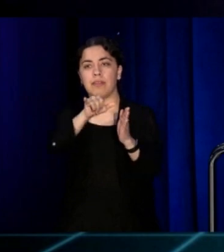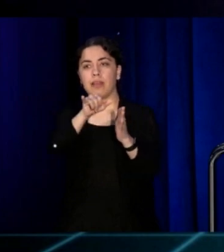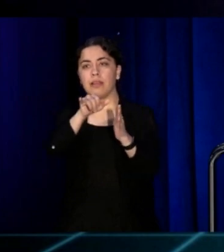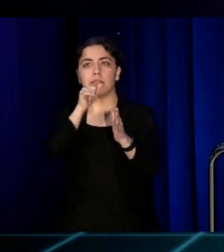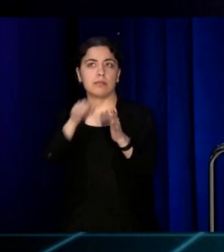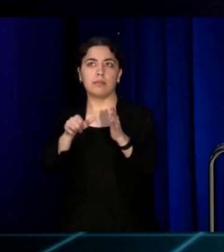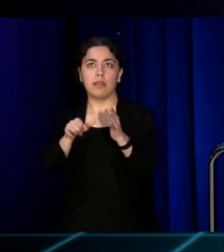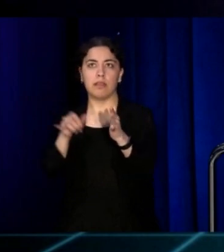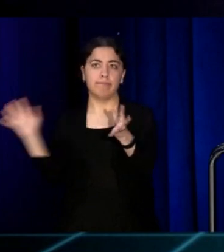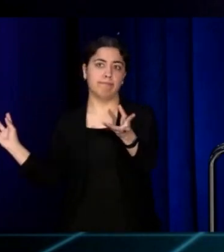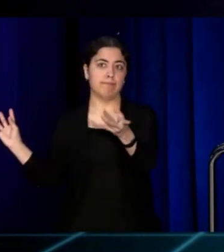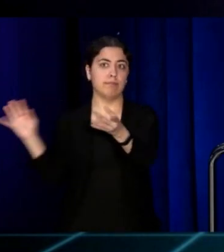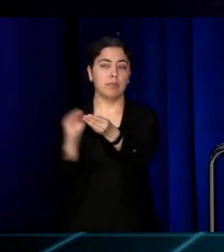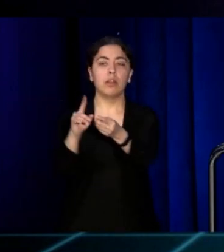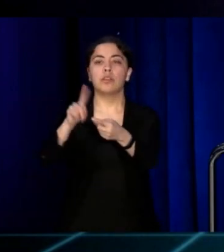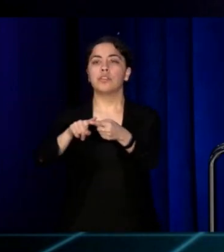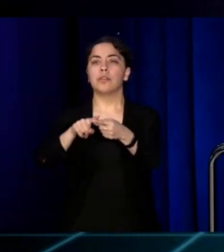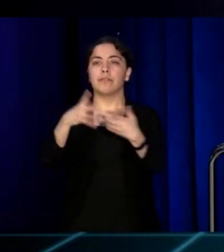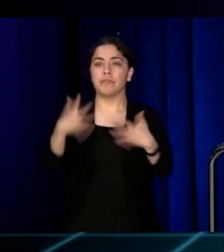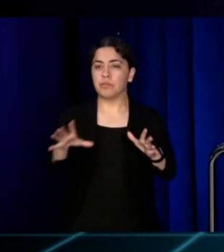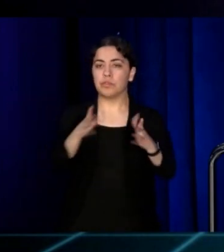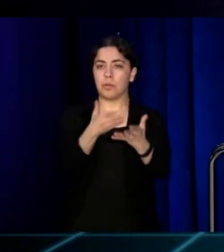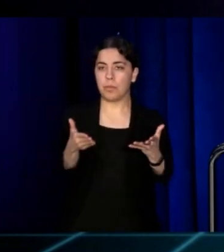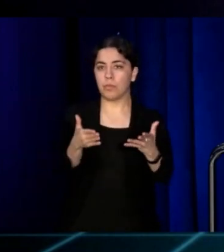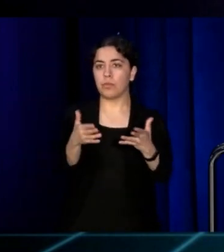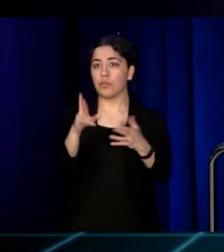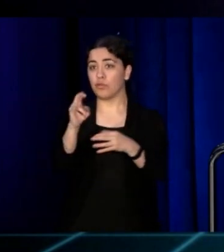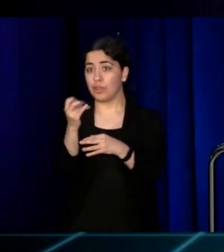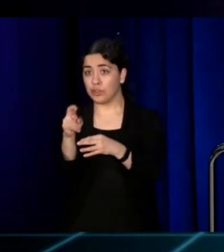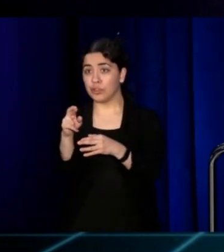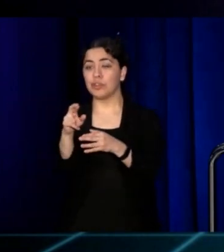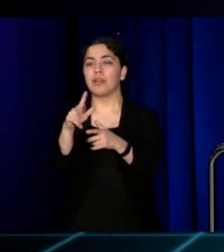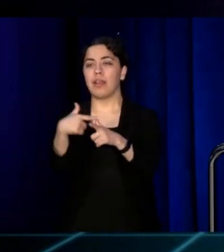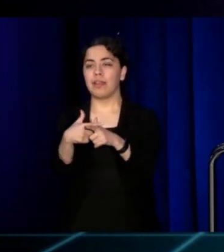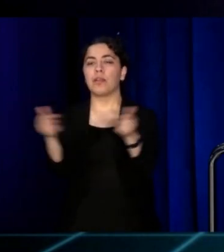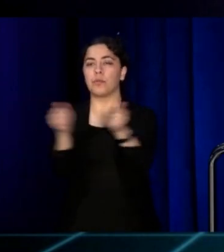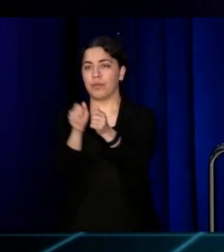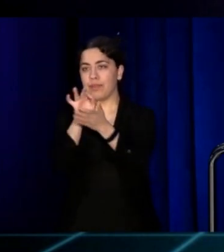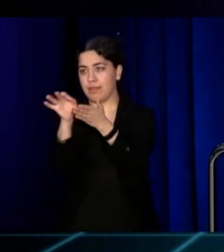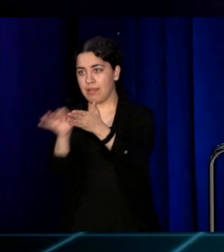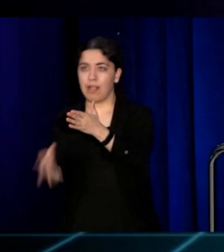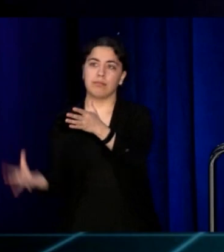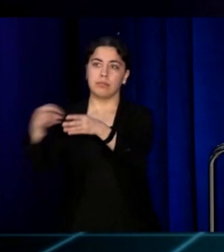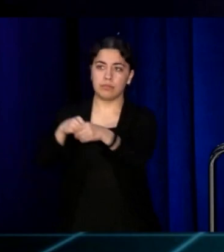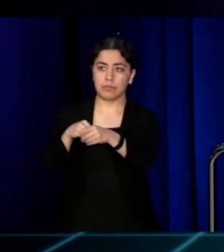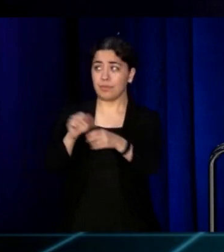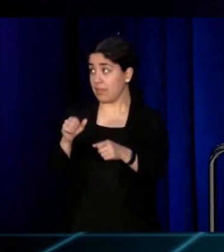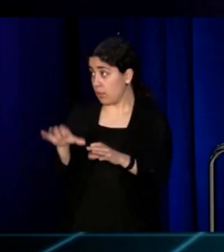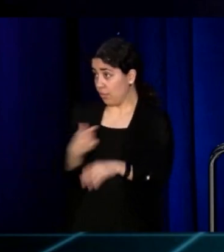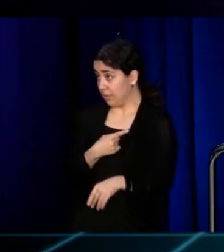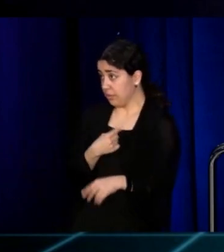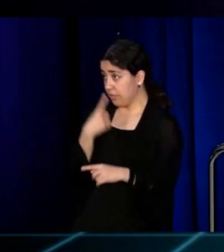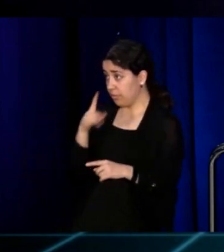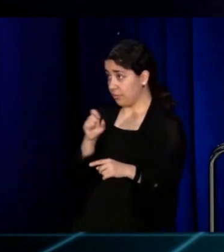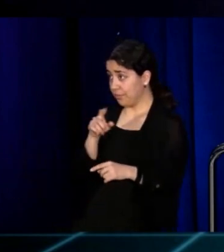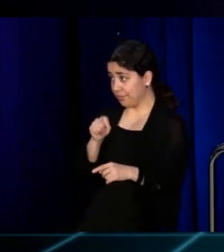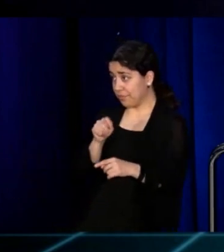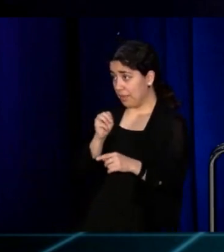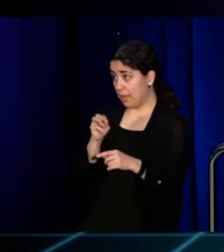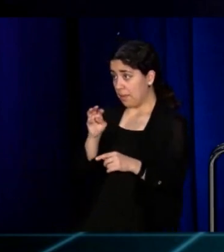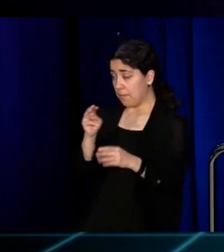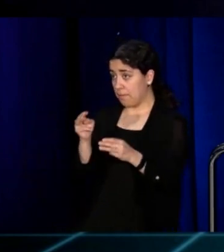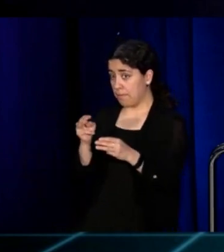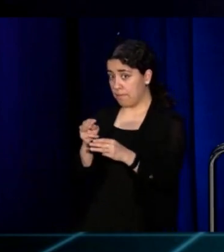up until after the component renders, and then it's going to re-render with the counts. So Can I yeah. do this for sets and maps